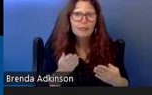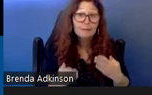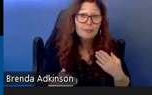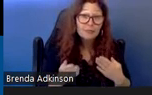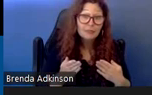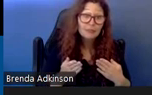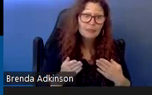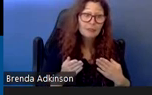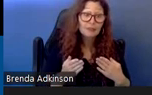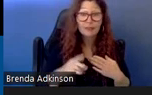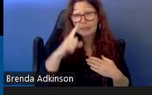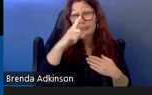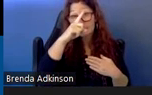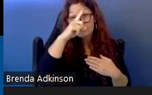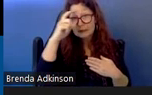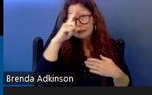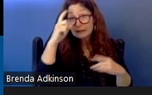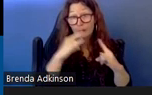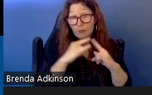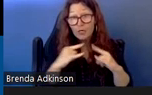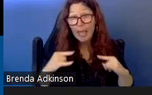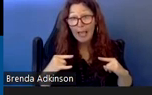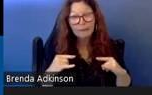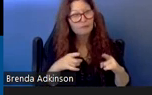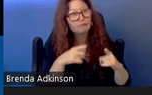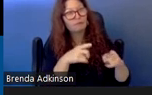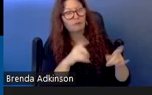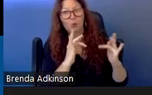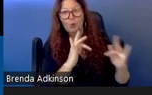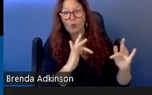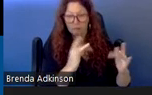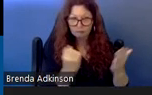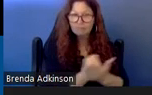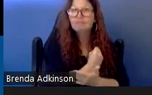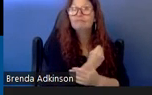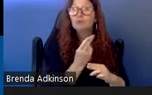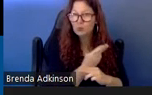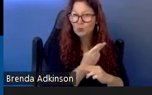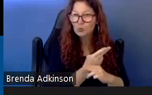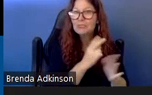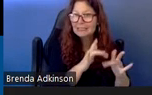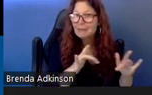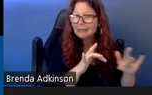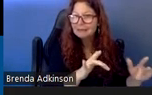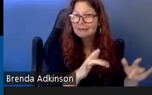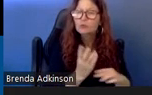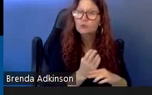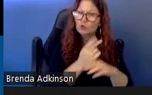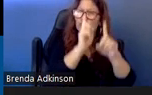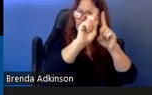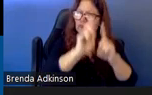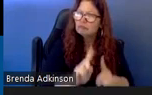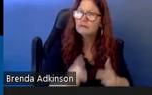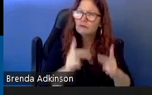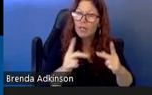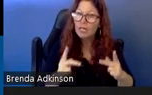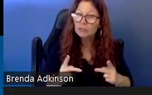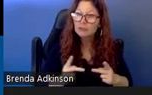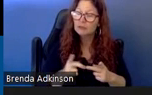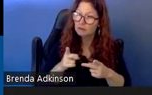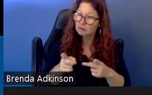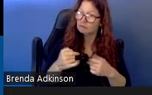summer camps. We've used summer camps, and then we've used other facilities like that that still allow